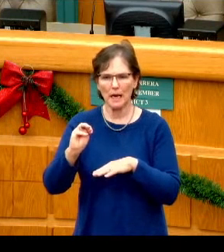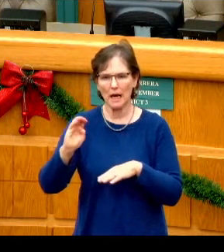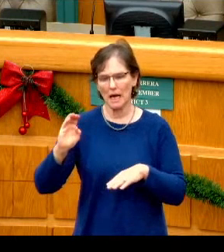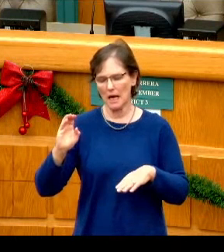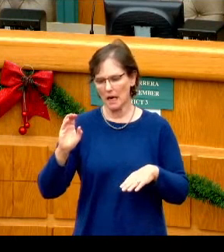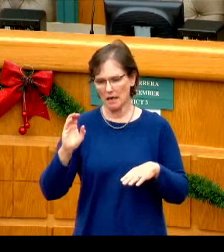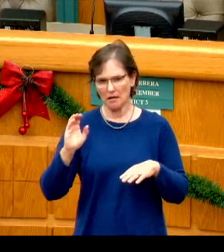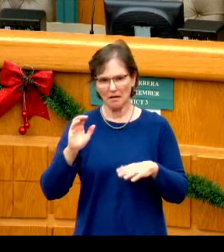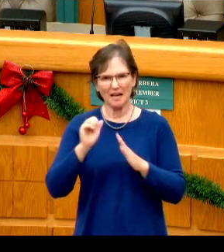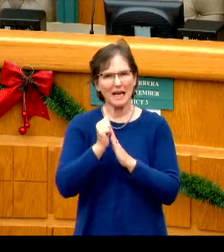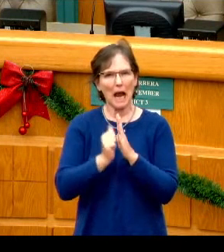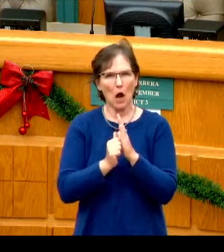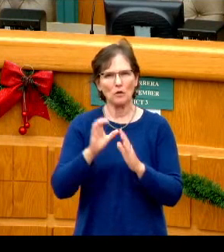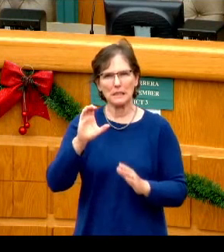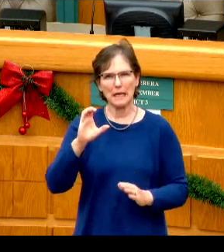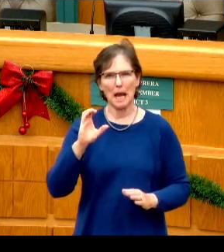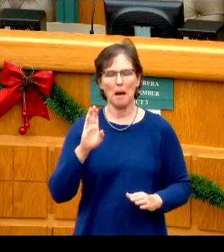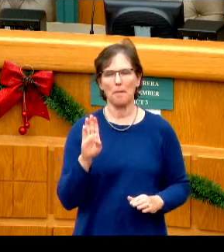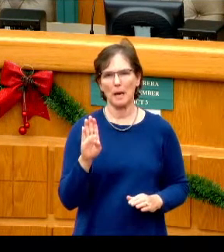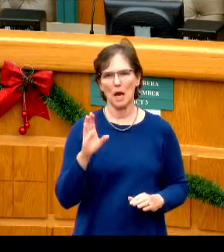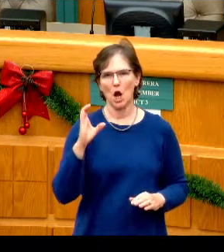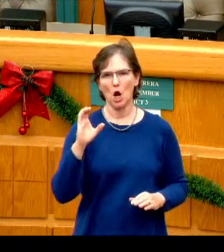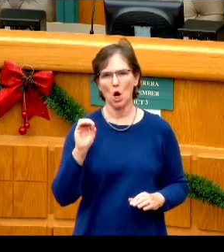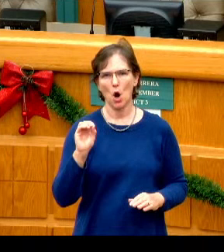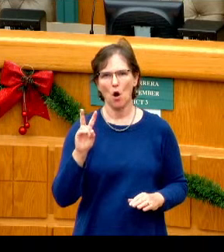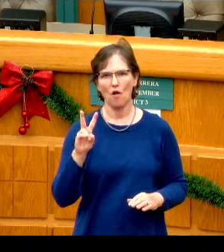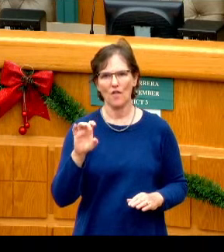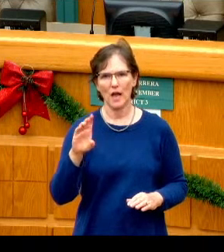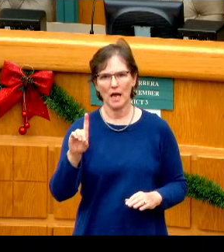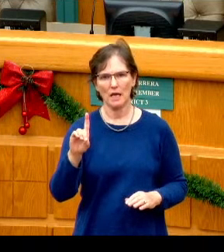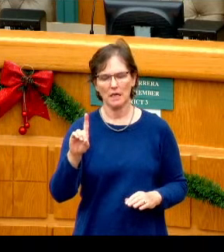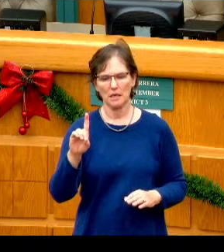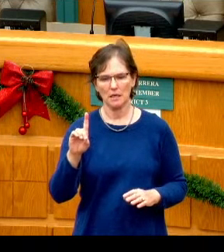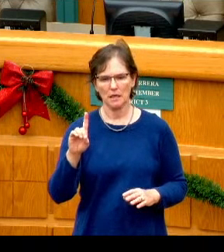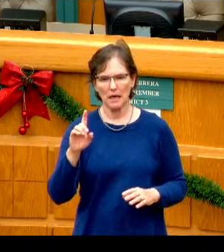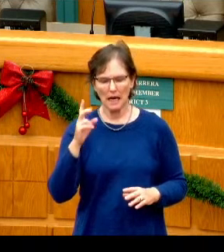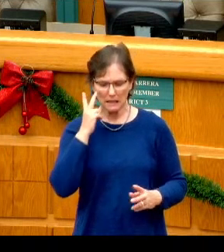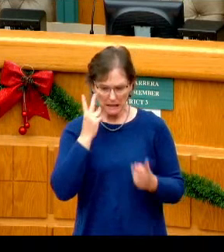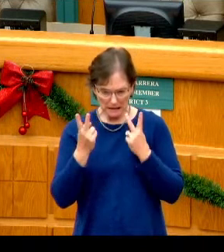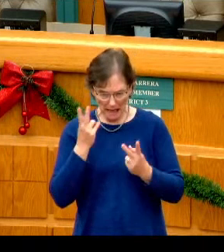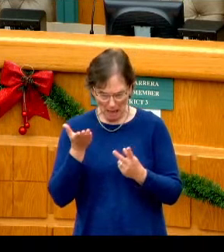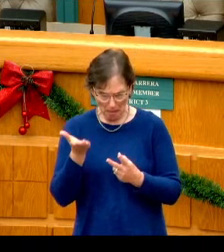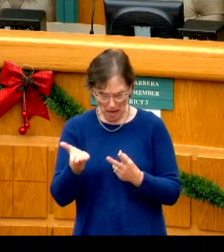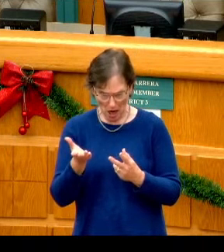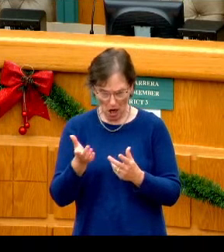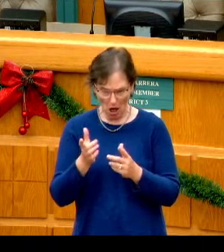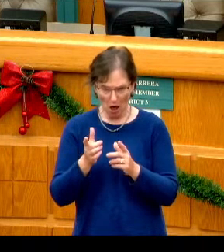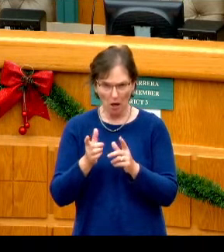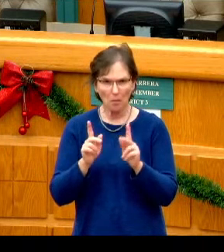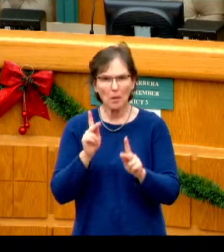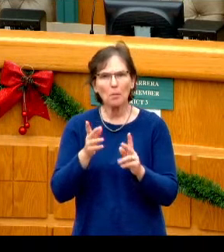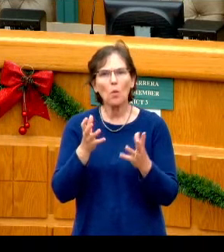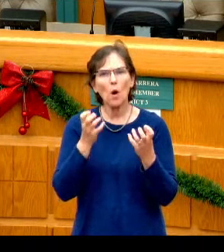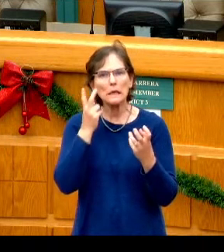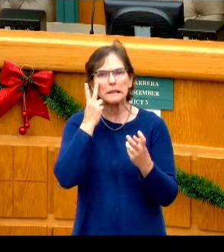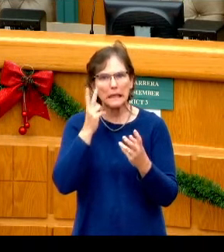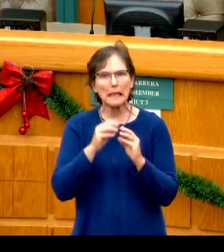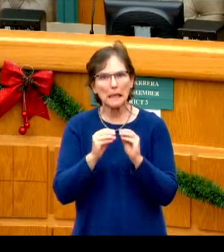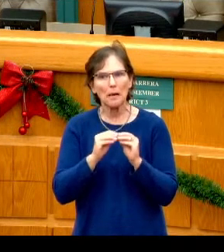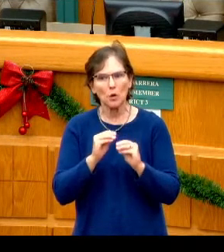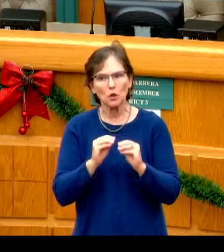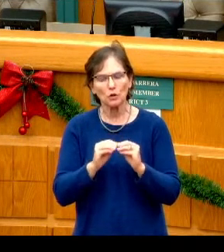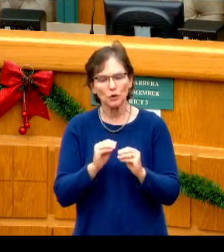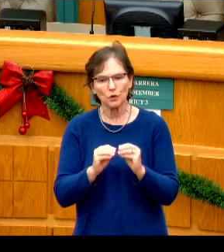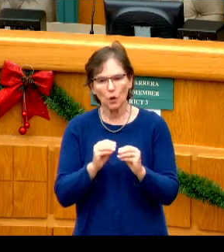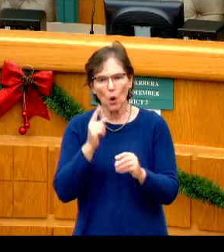want to know the percent positives. Being somebody that's very skeptical and has been looking at the numbers a lot over the past